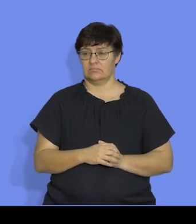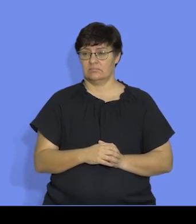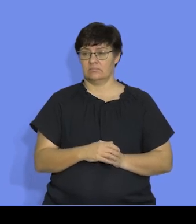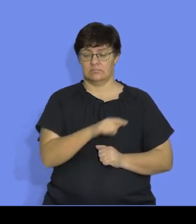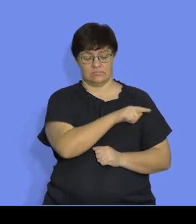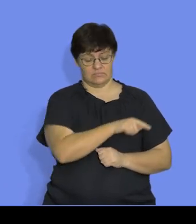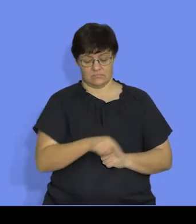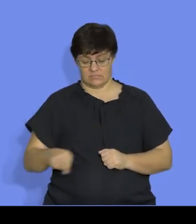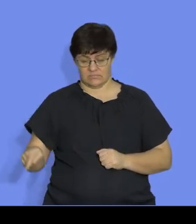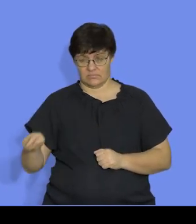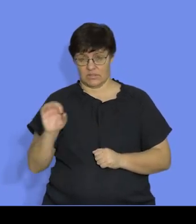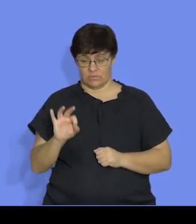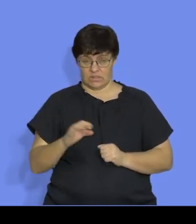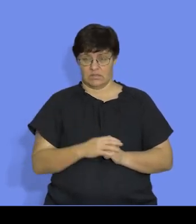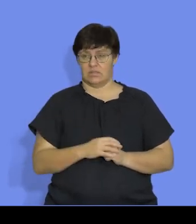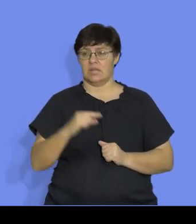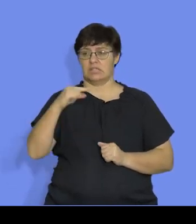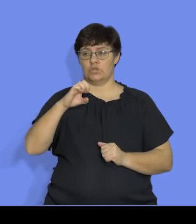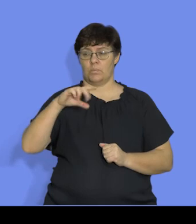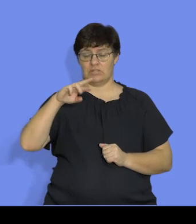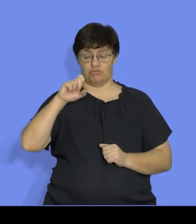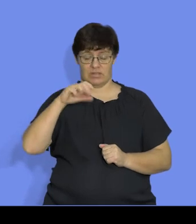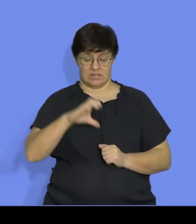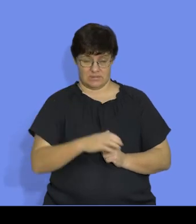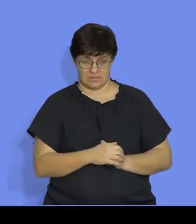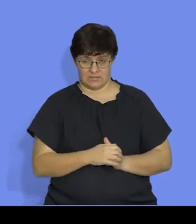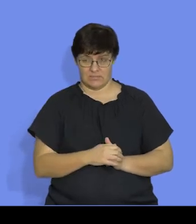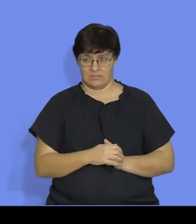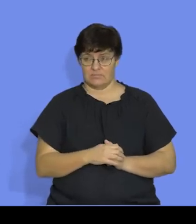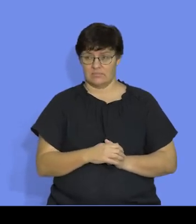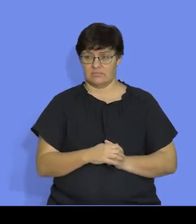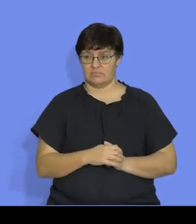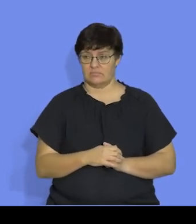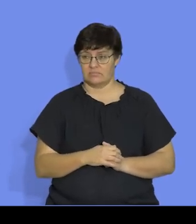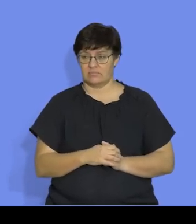and the last three are geometric.